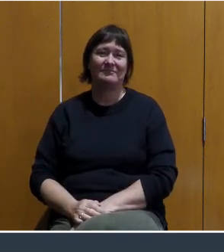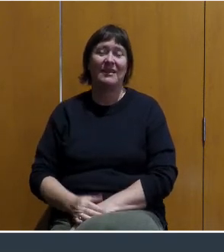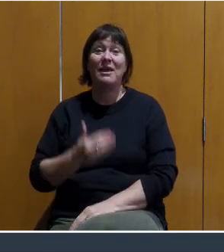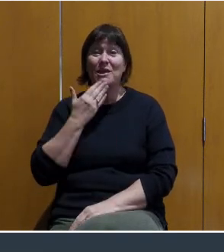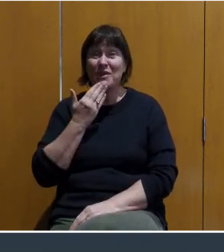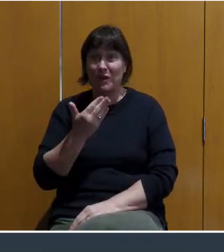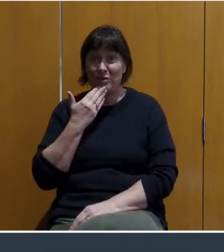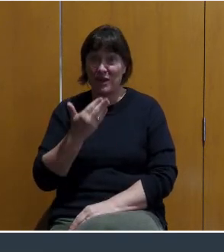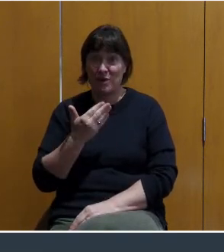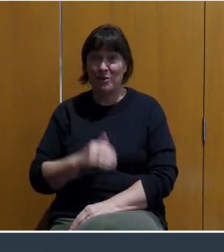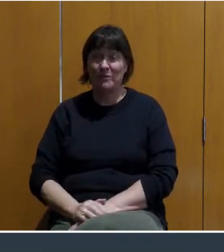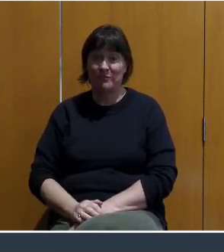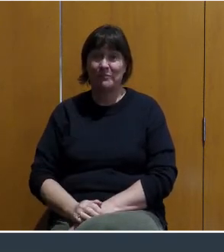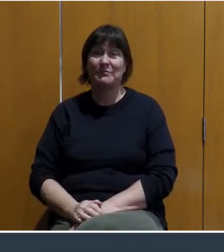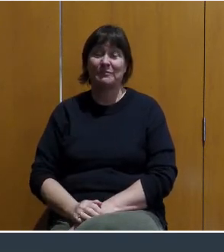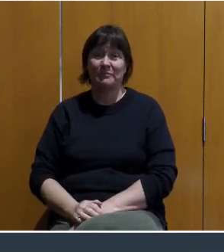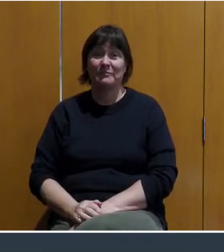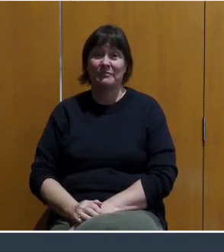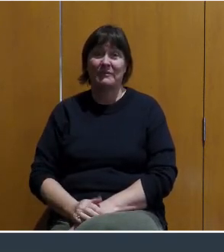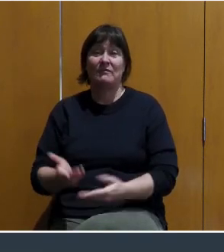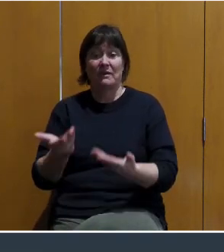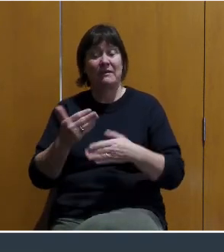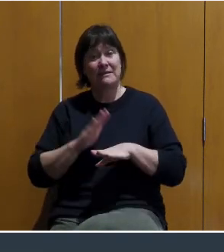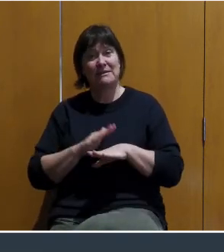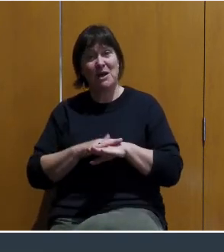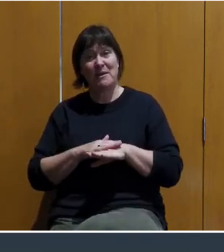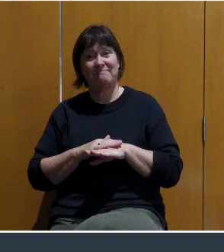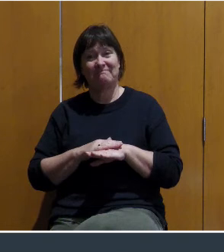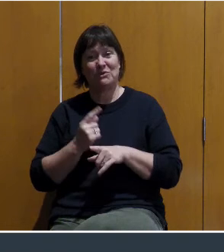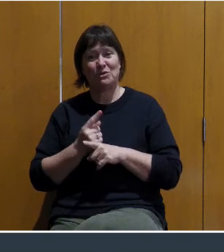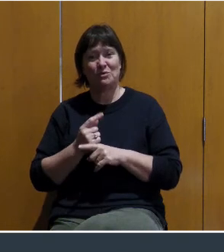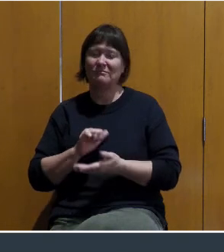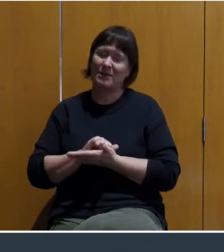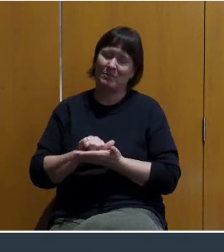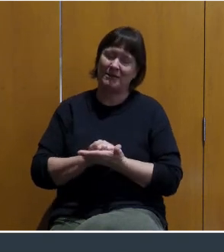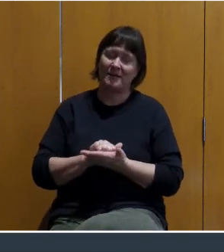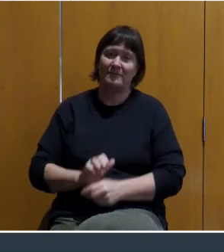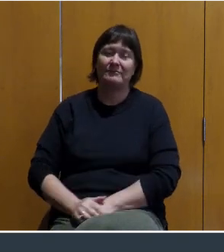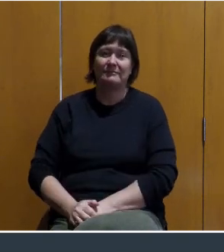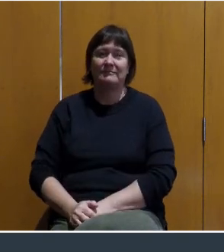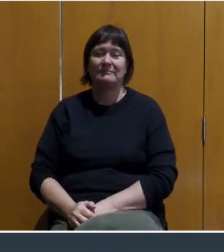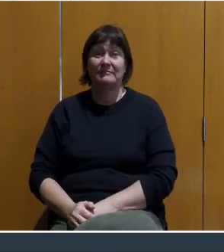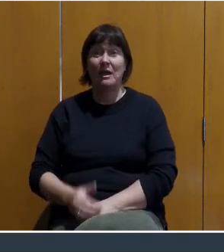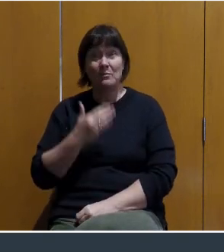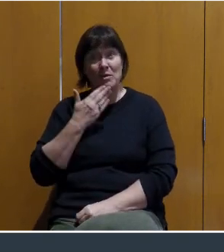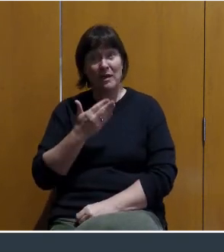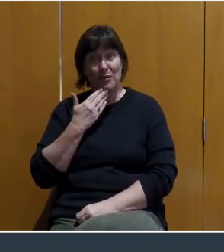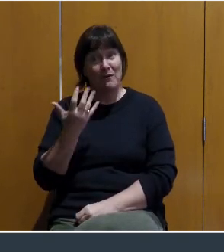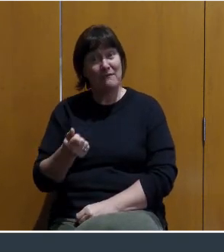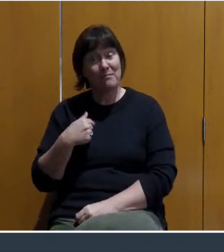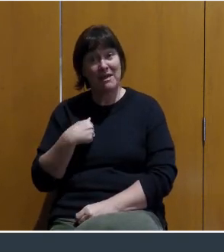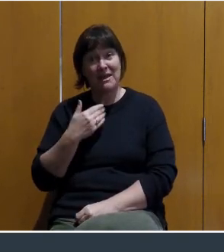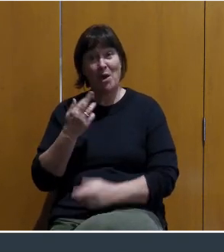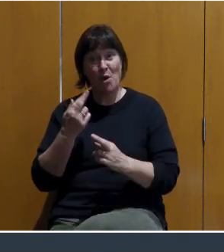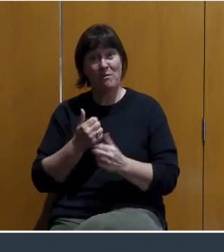So thank you very much, Brittany, for taking the time to come and talk to us today. It's much appreciated. Perfect. Well, thank you so much for having me, and I